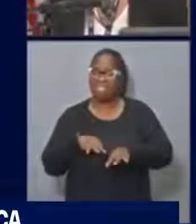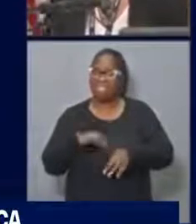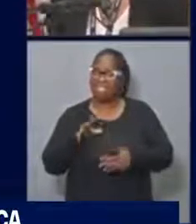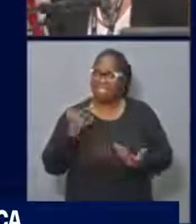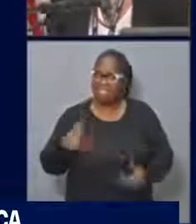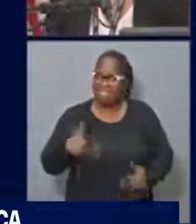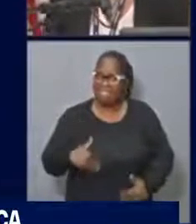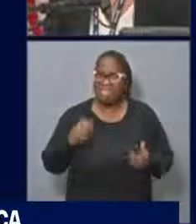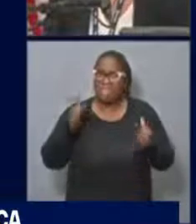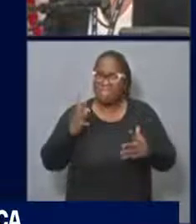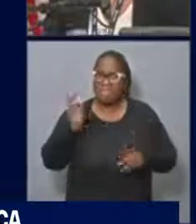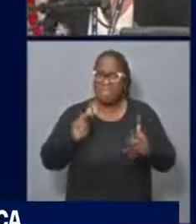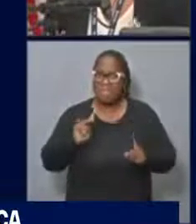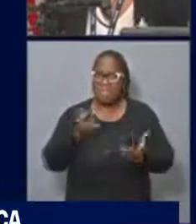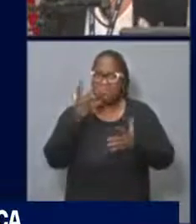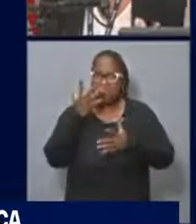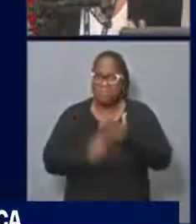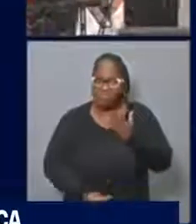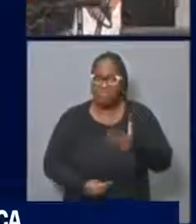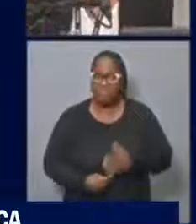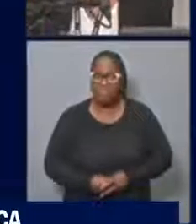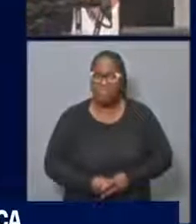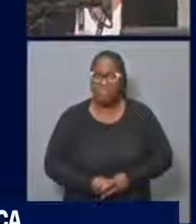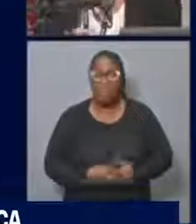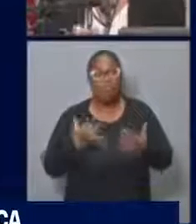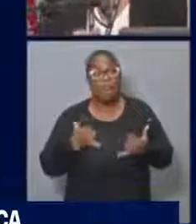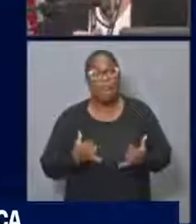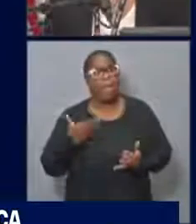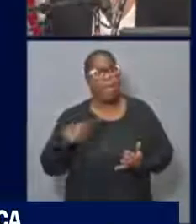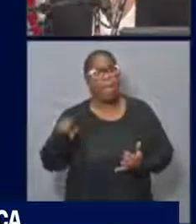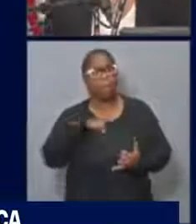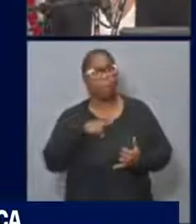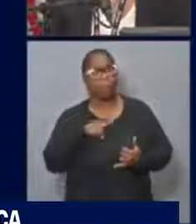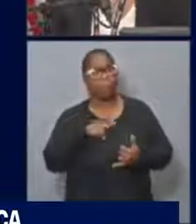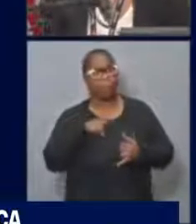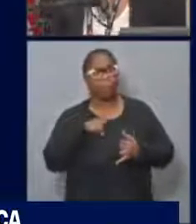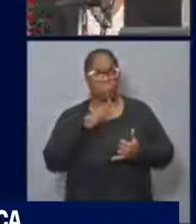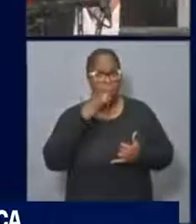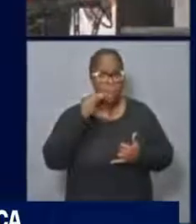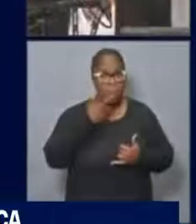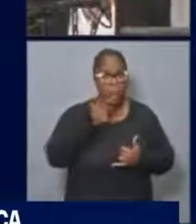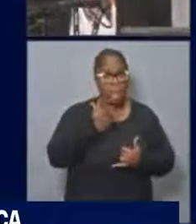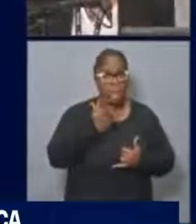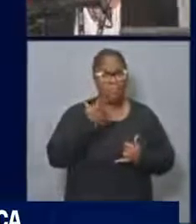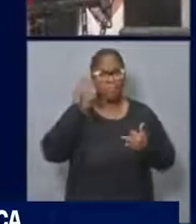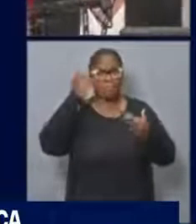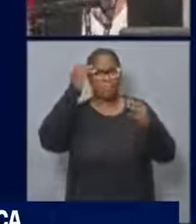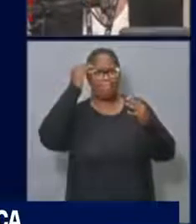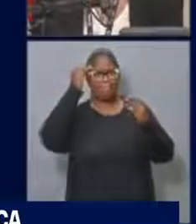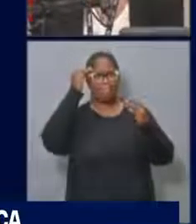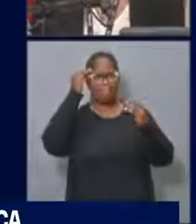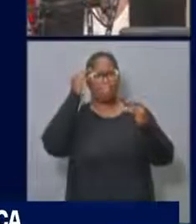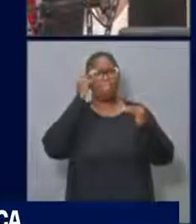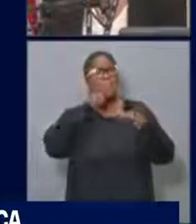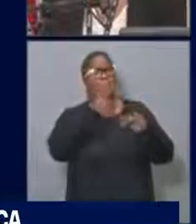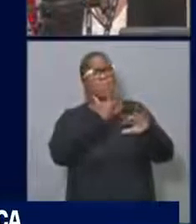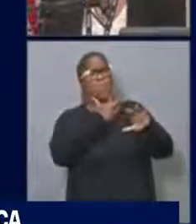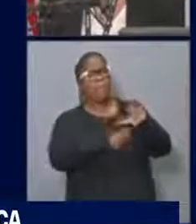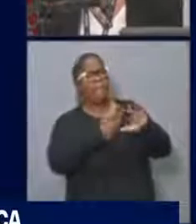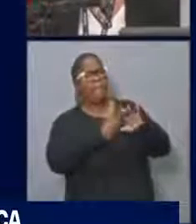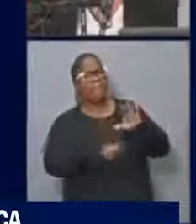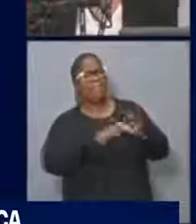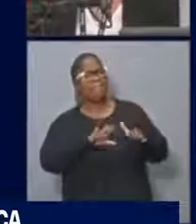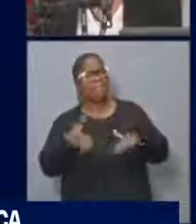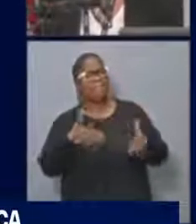note and take a moment to silently reflect on the past, all of the people who passed away were parents,